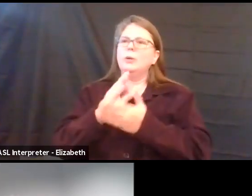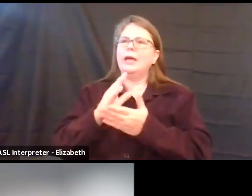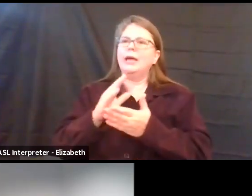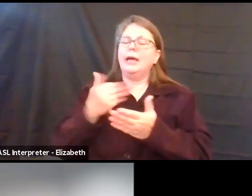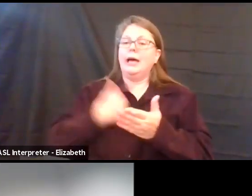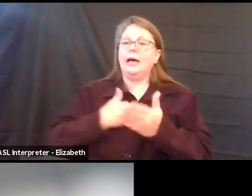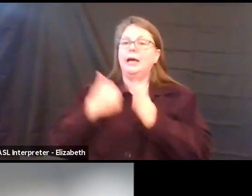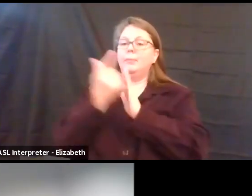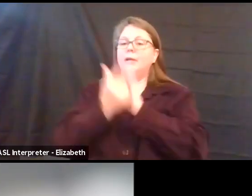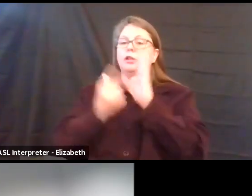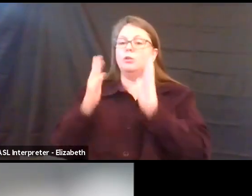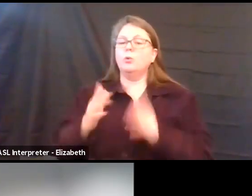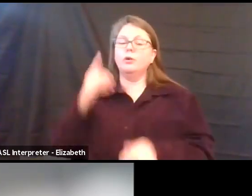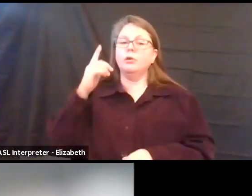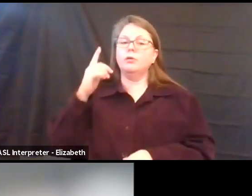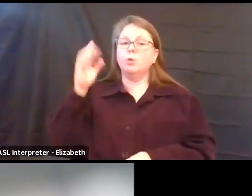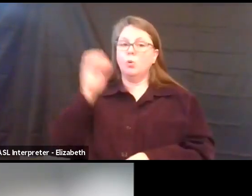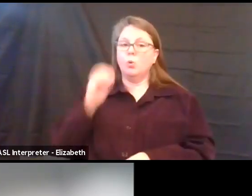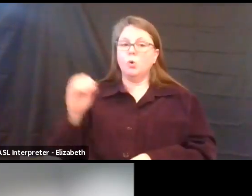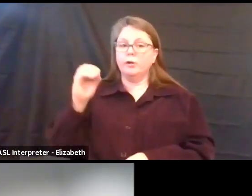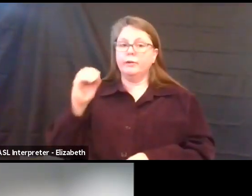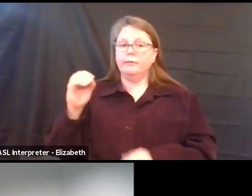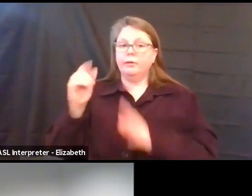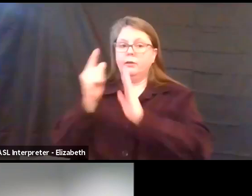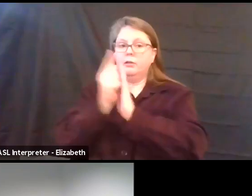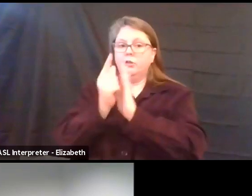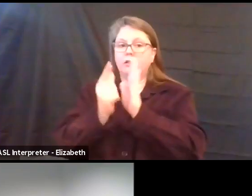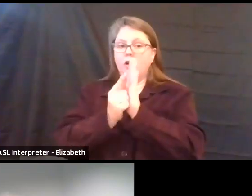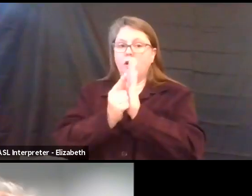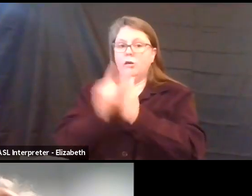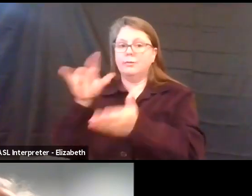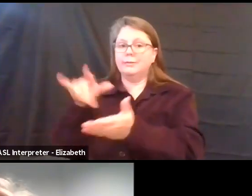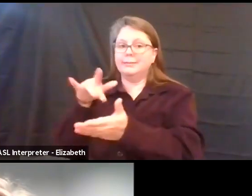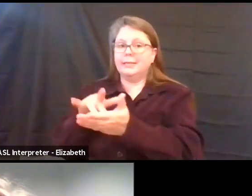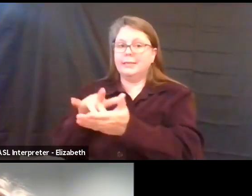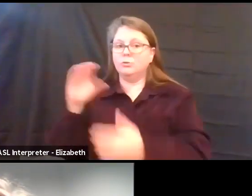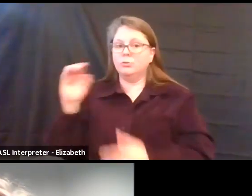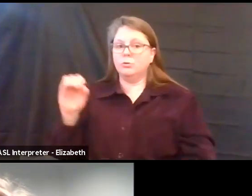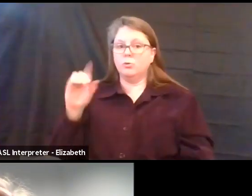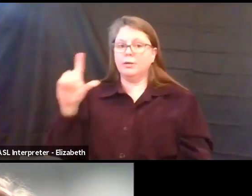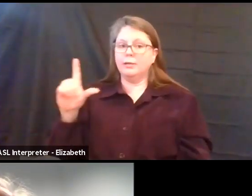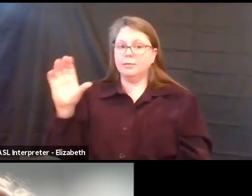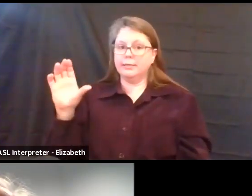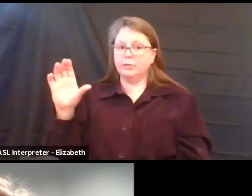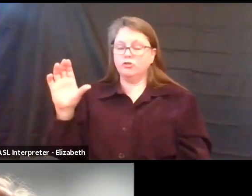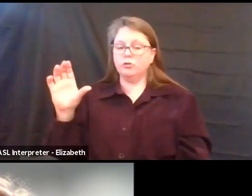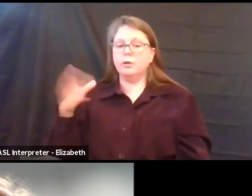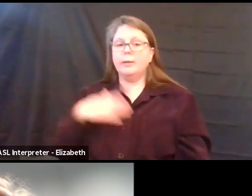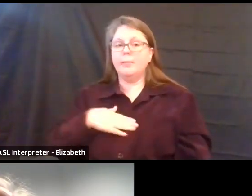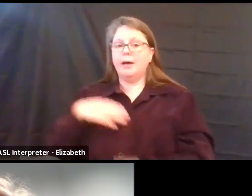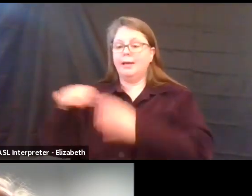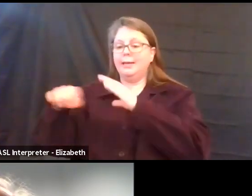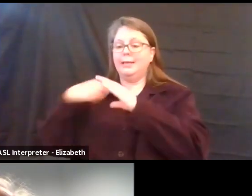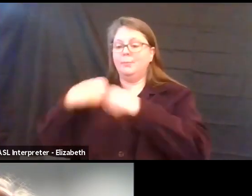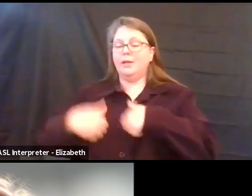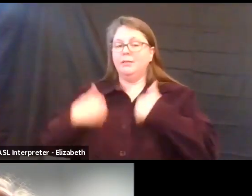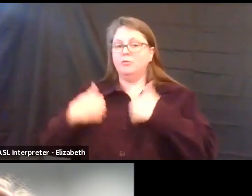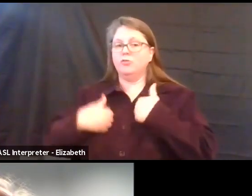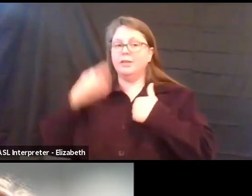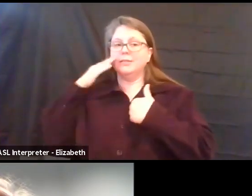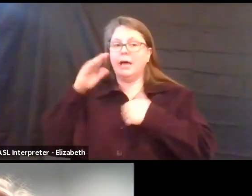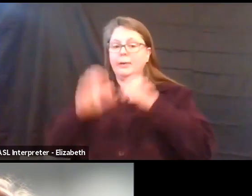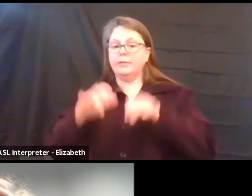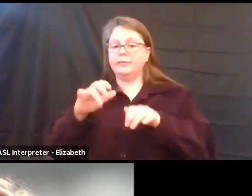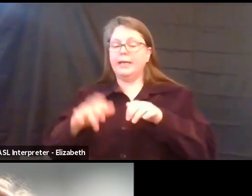Law Center, and I will put my email address into the chat box here